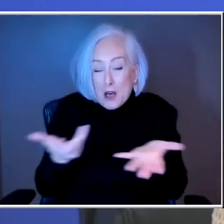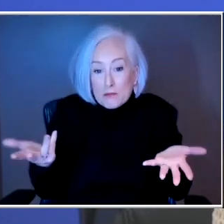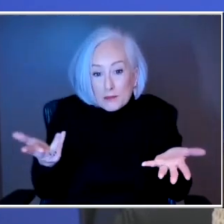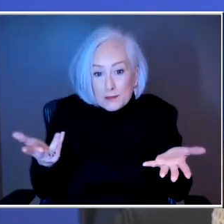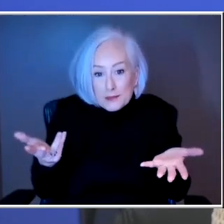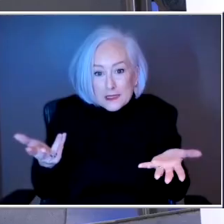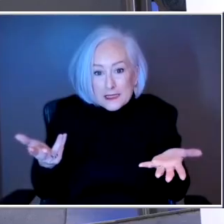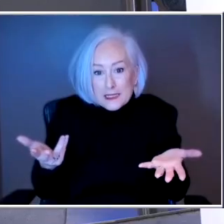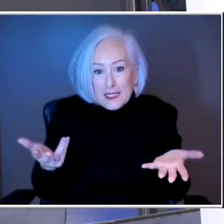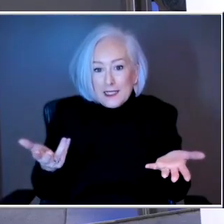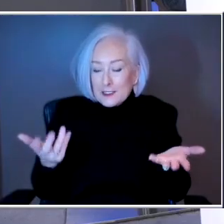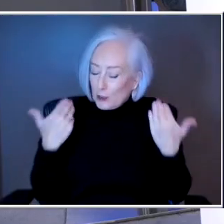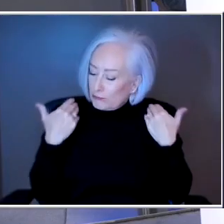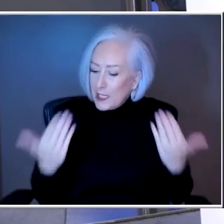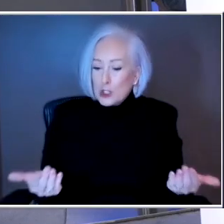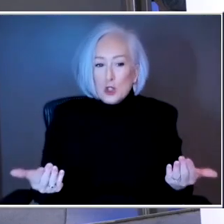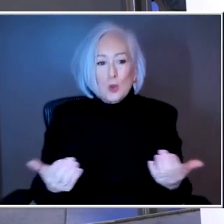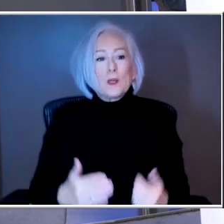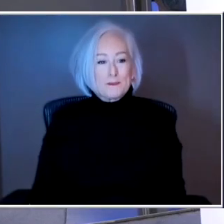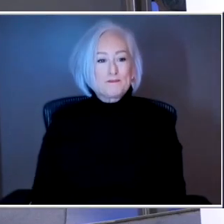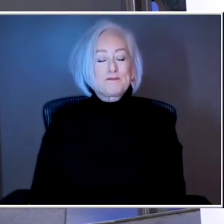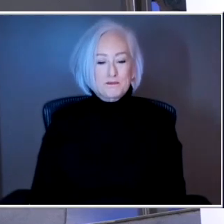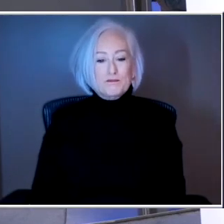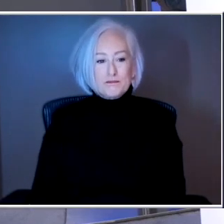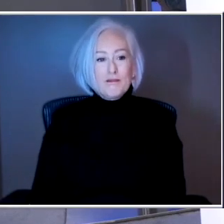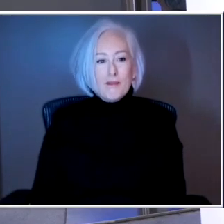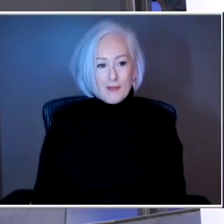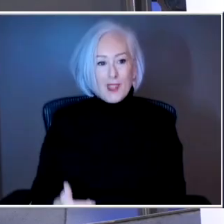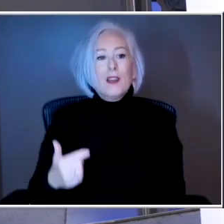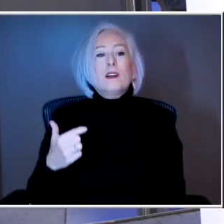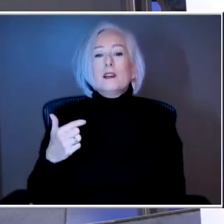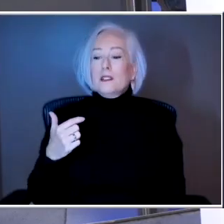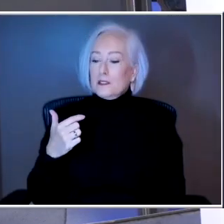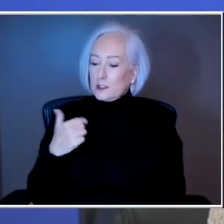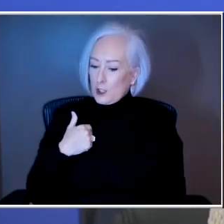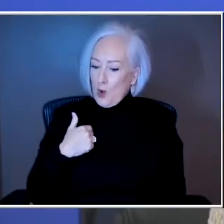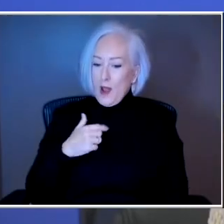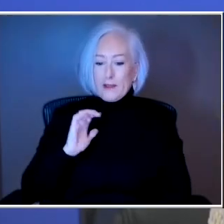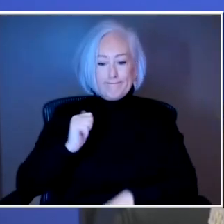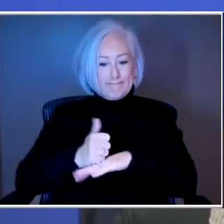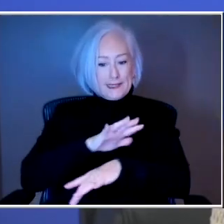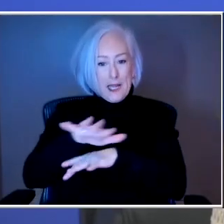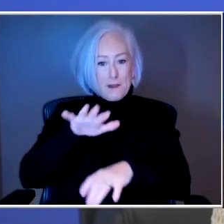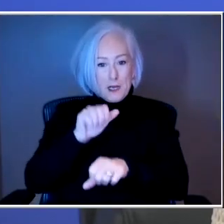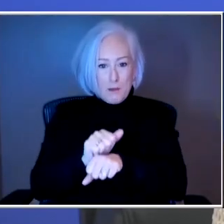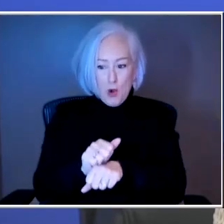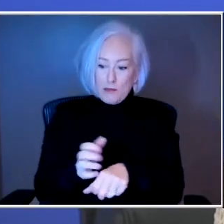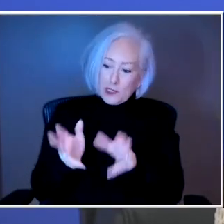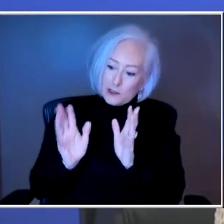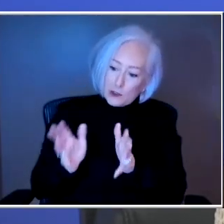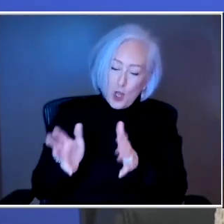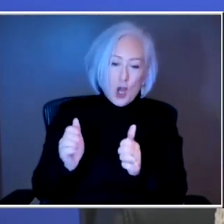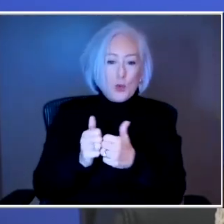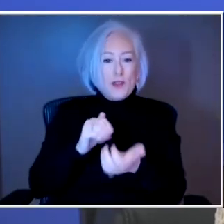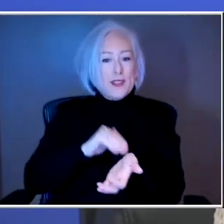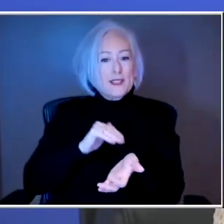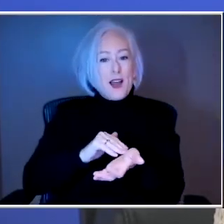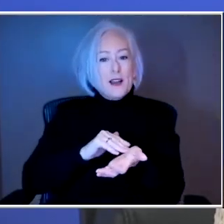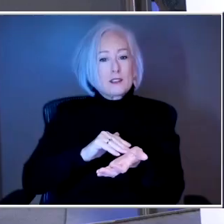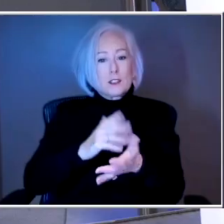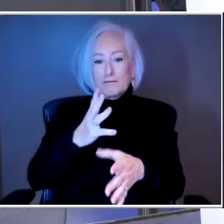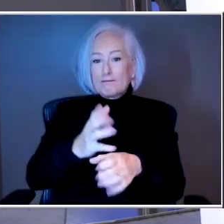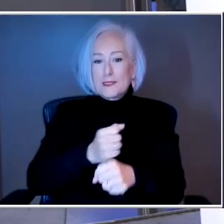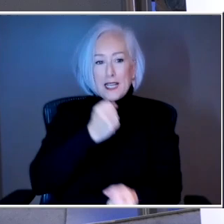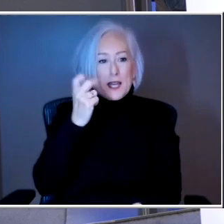let's just do this. So I made the consultation and went, and it got approved, and I just never looked back. Never look